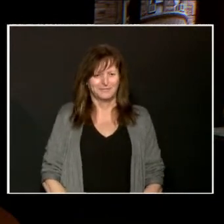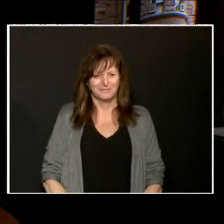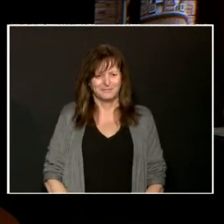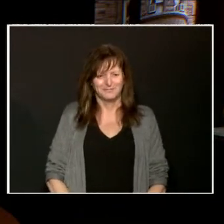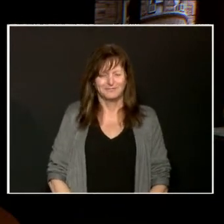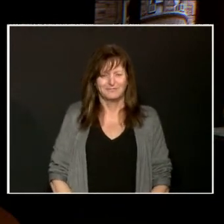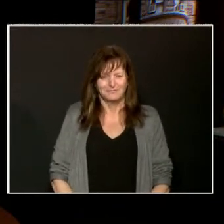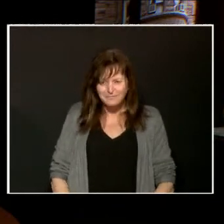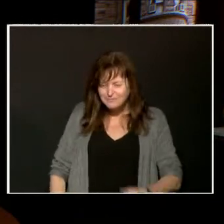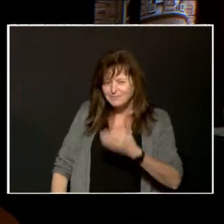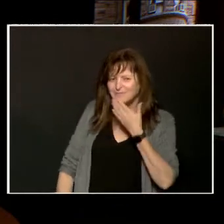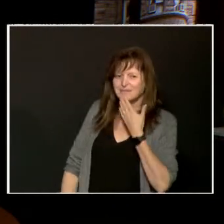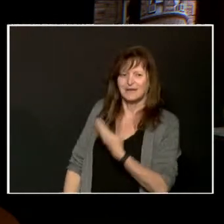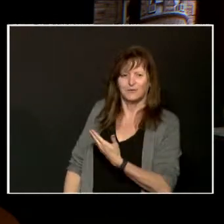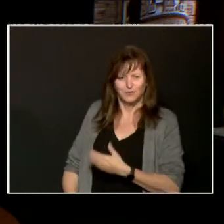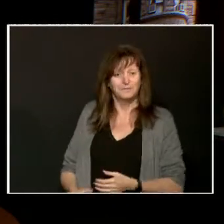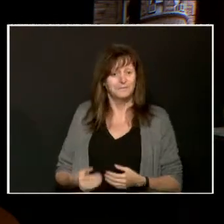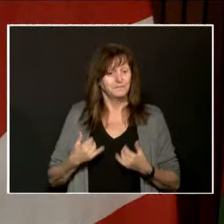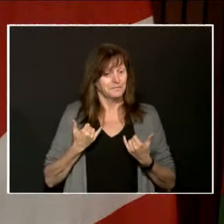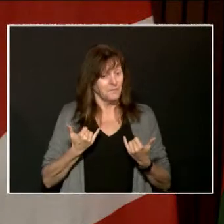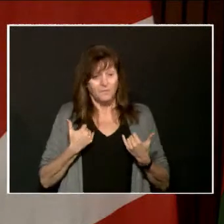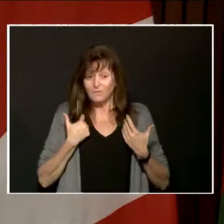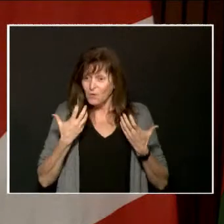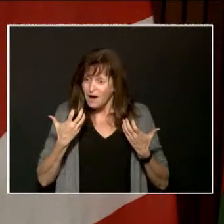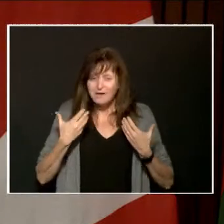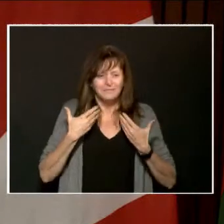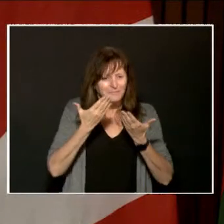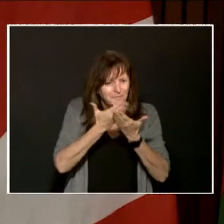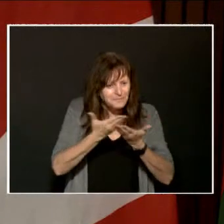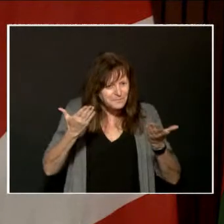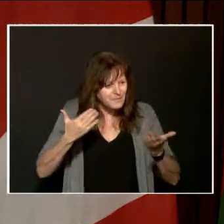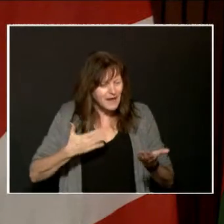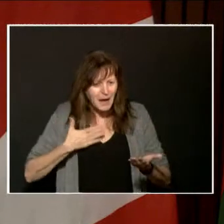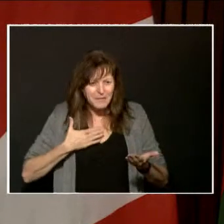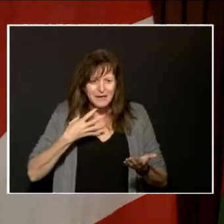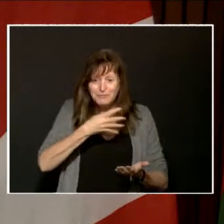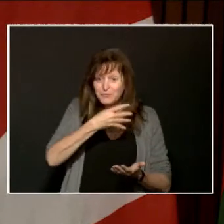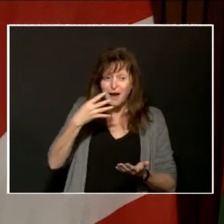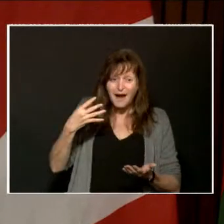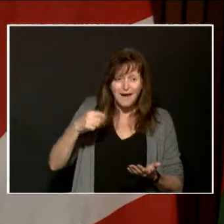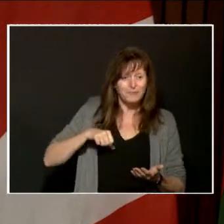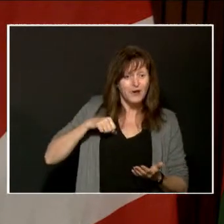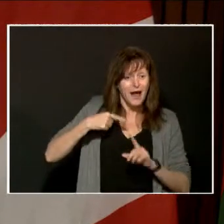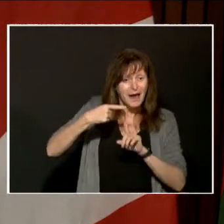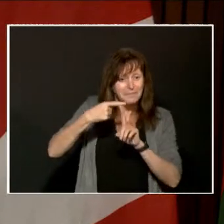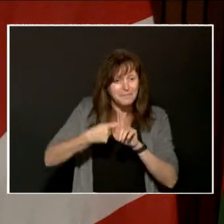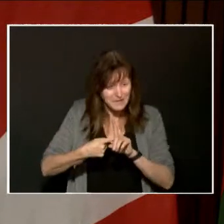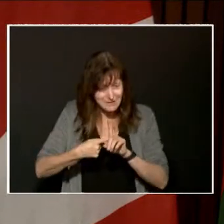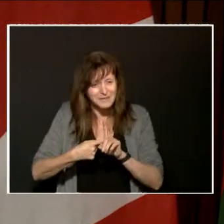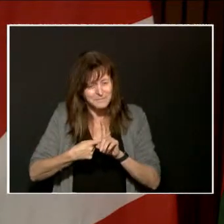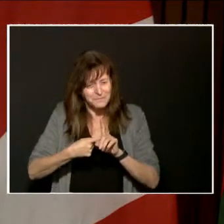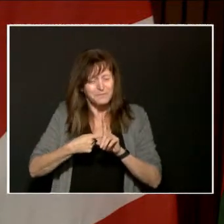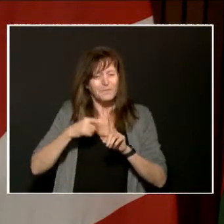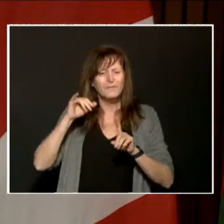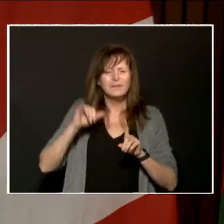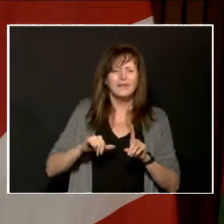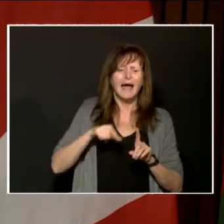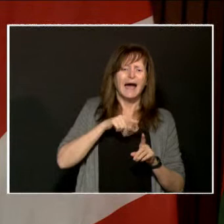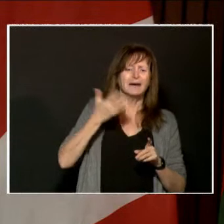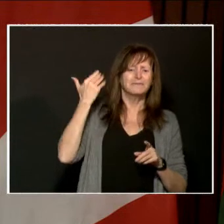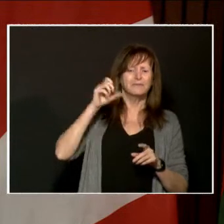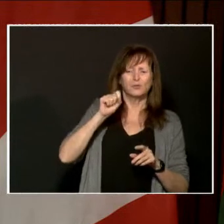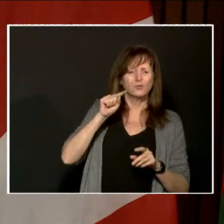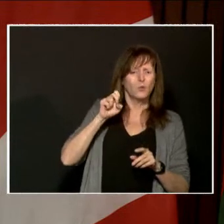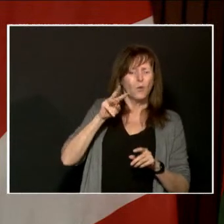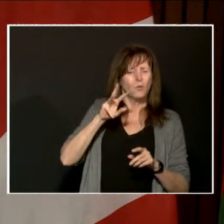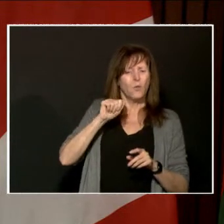like to start as well by wishing everyone a happy Pride Month. After the Stonewall riots of 1969, Pride started as a way to respond to